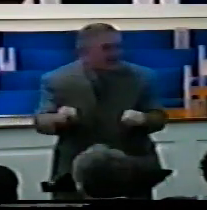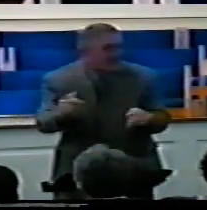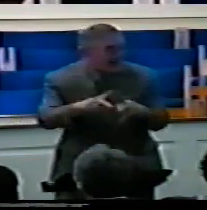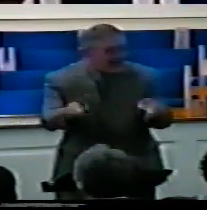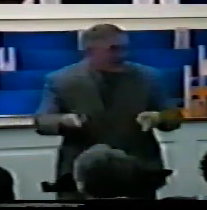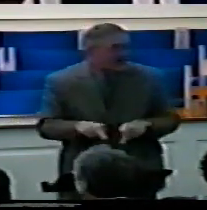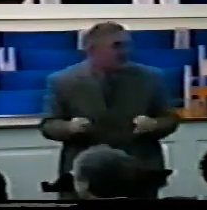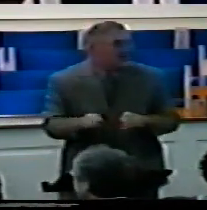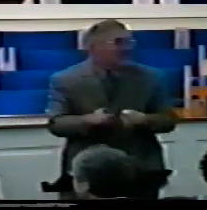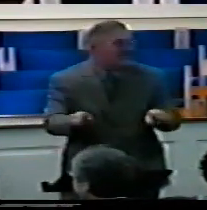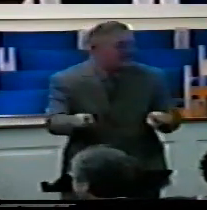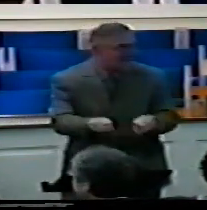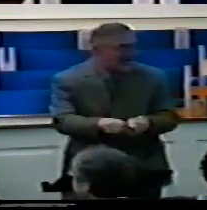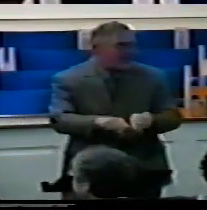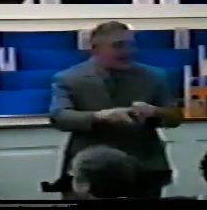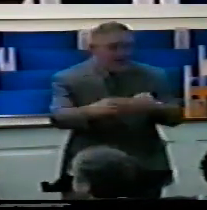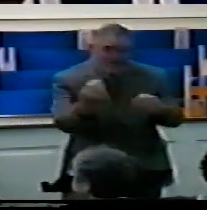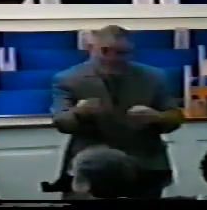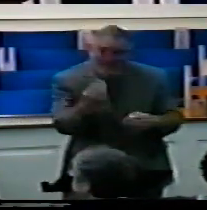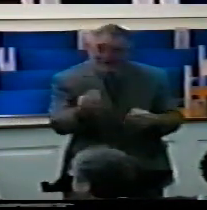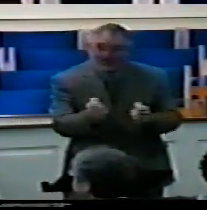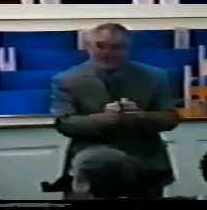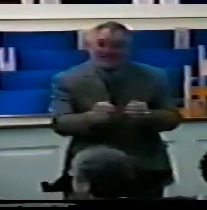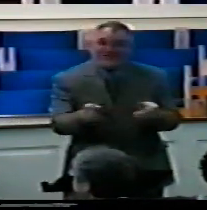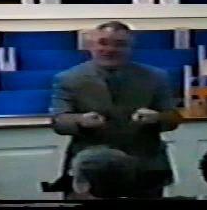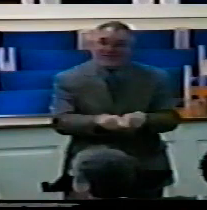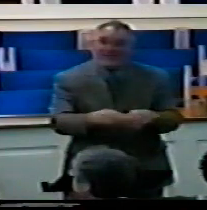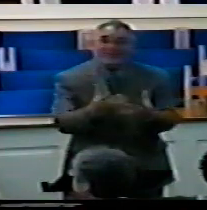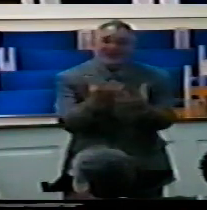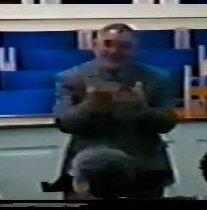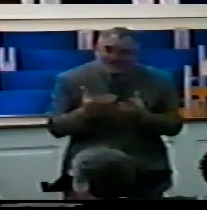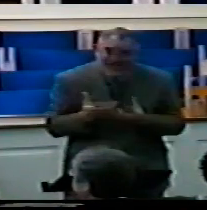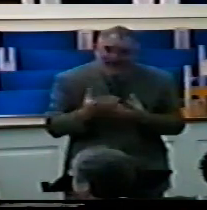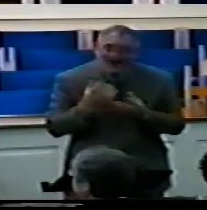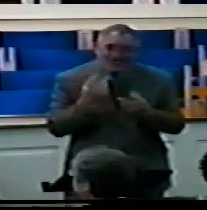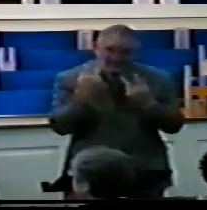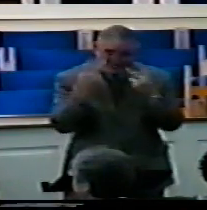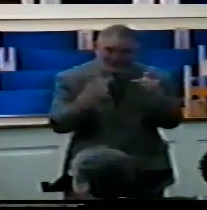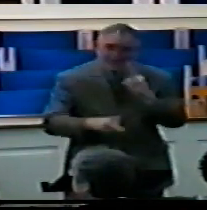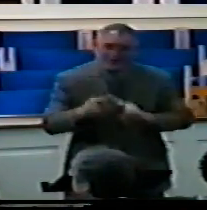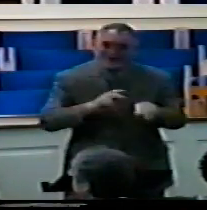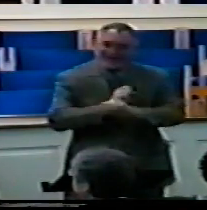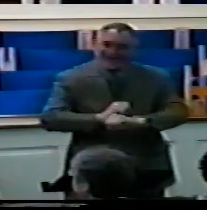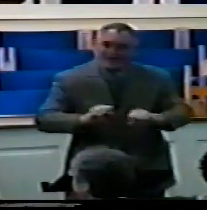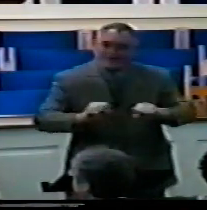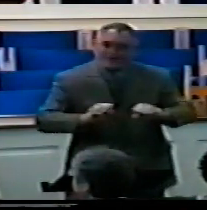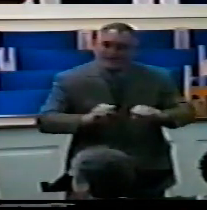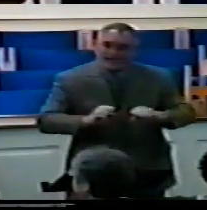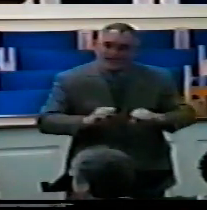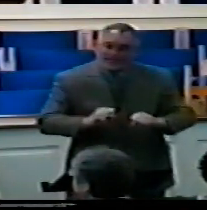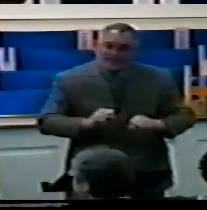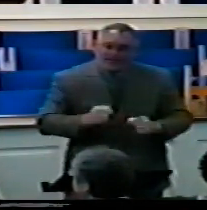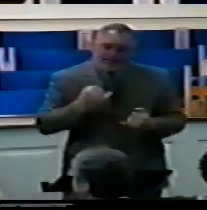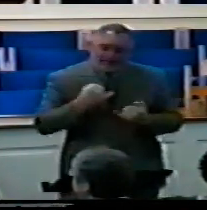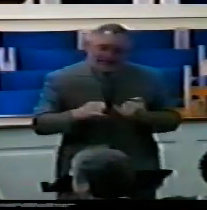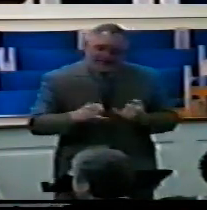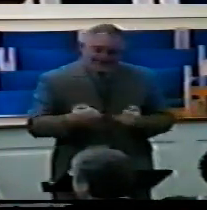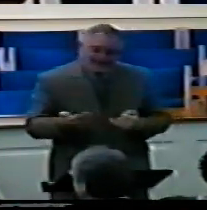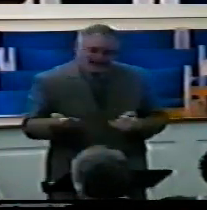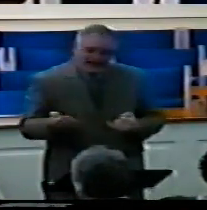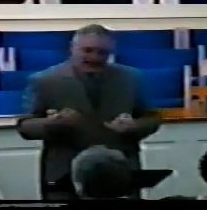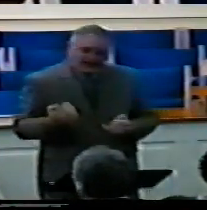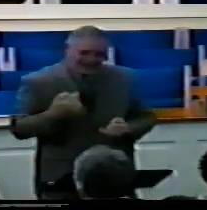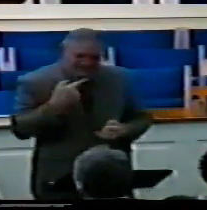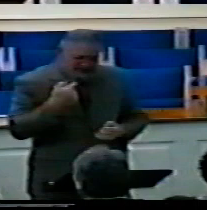message and the same desire. Then lastly, Paul says this, verse 22, confirming the souls